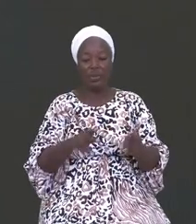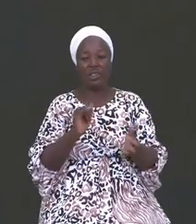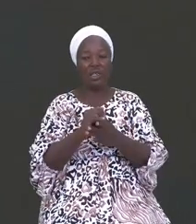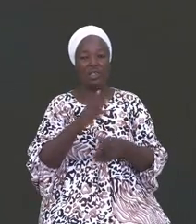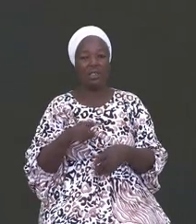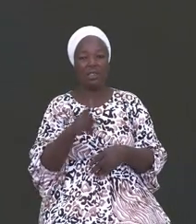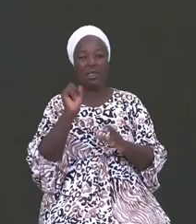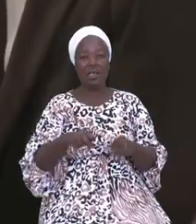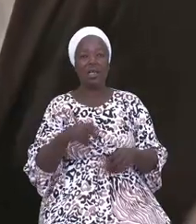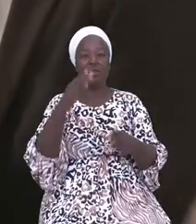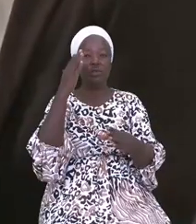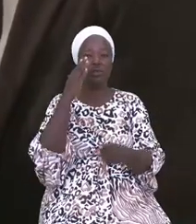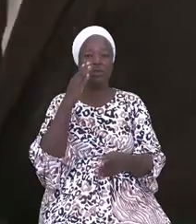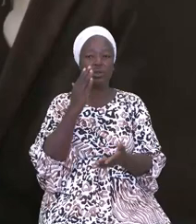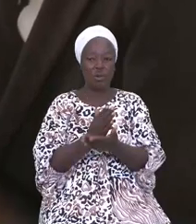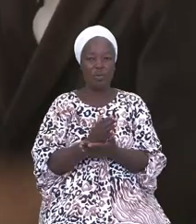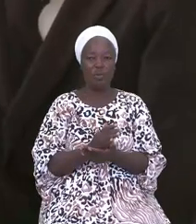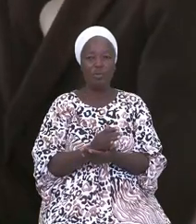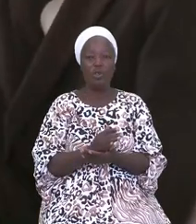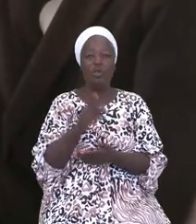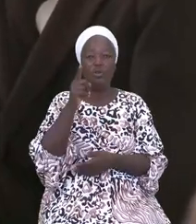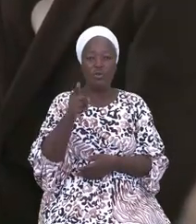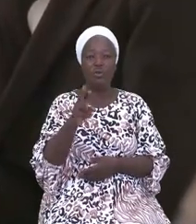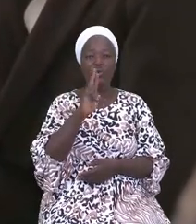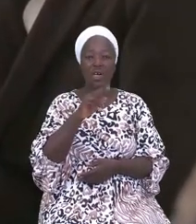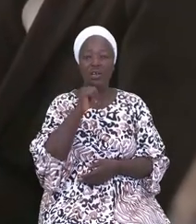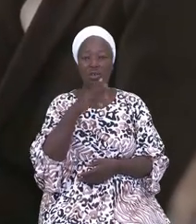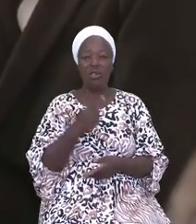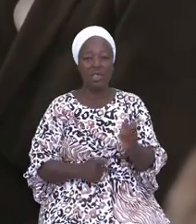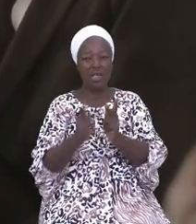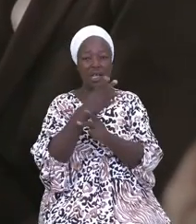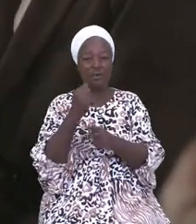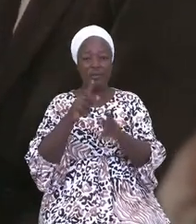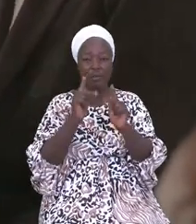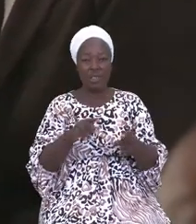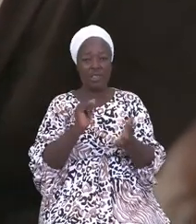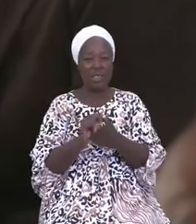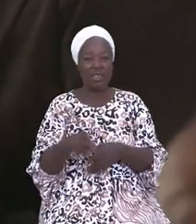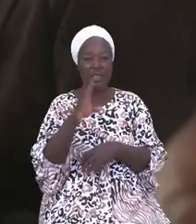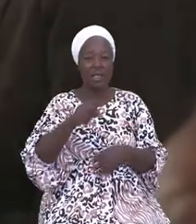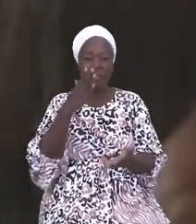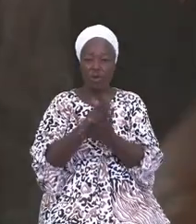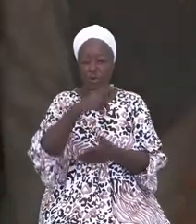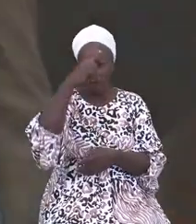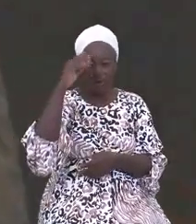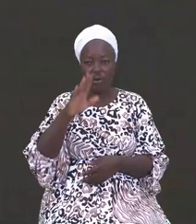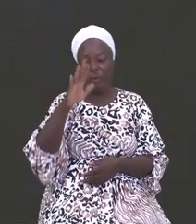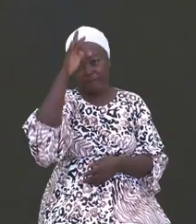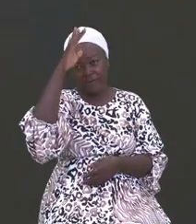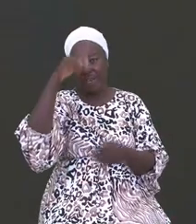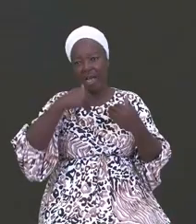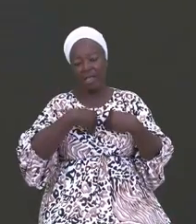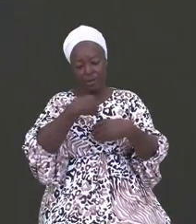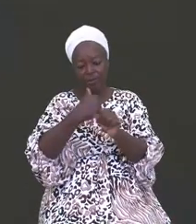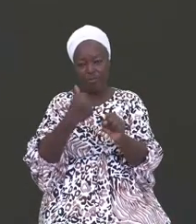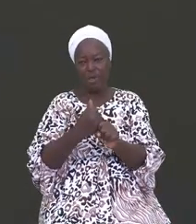the kind of person that can stop. Your father has made adequate provision from all